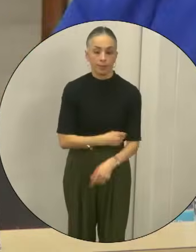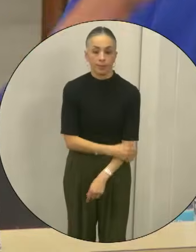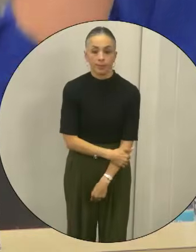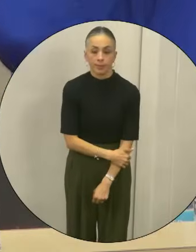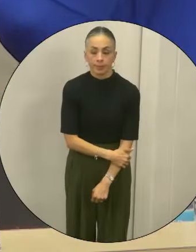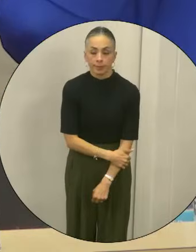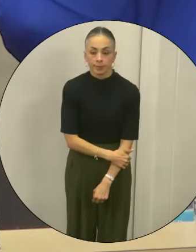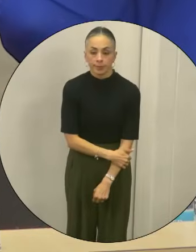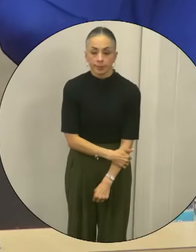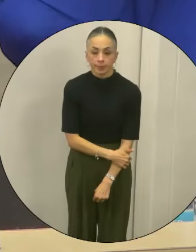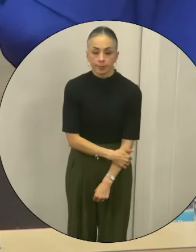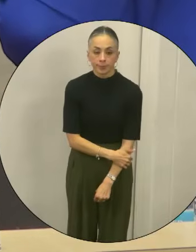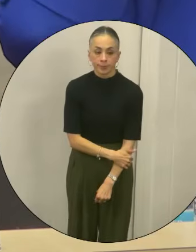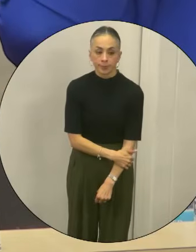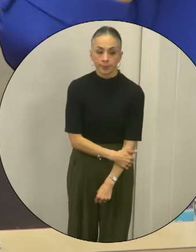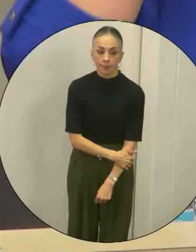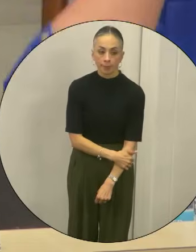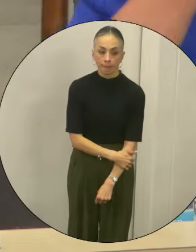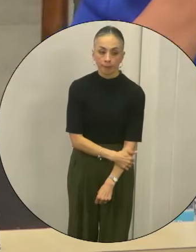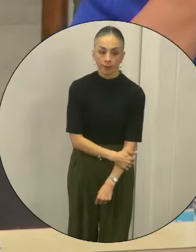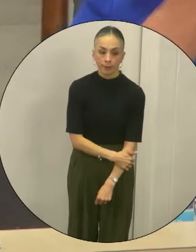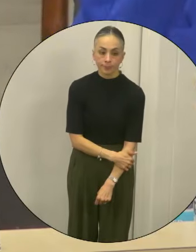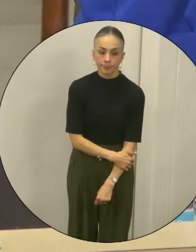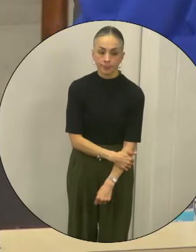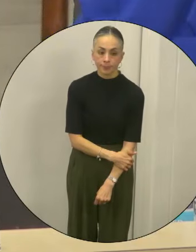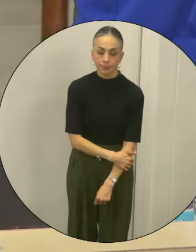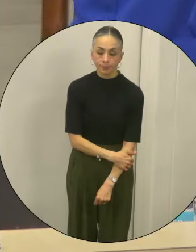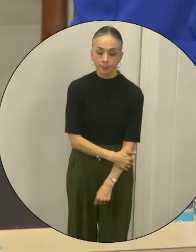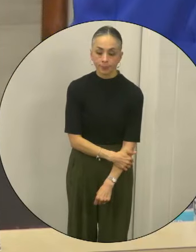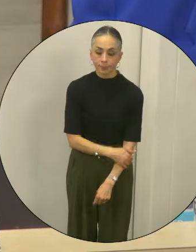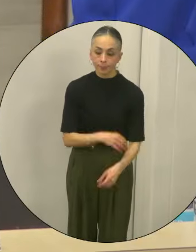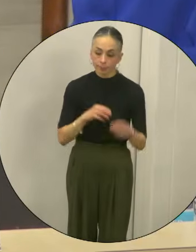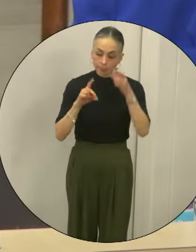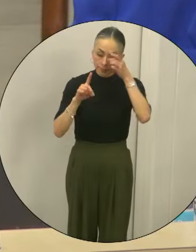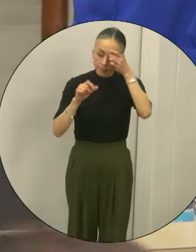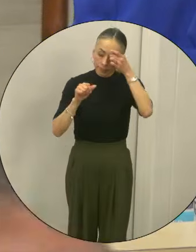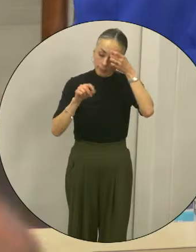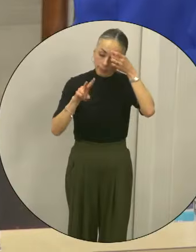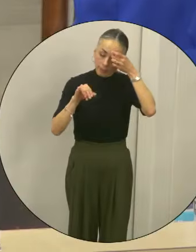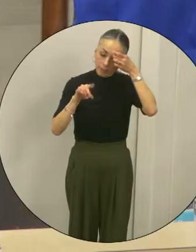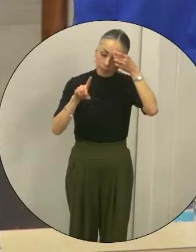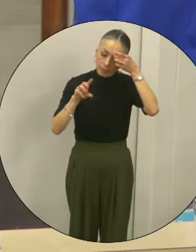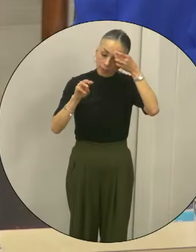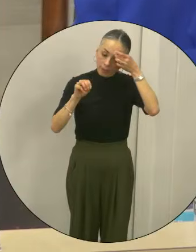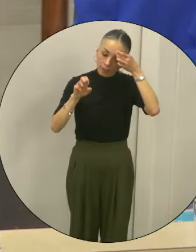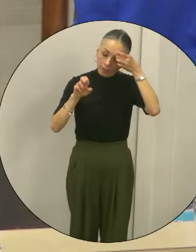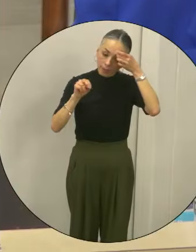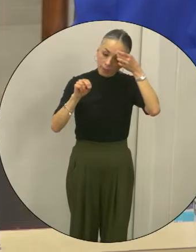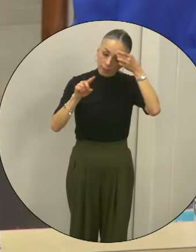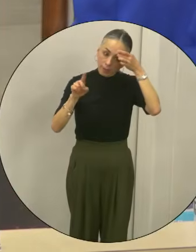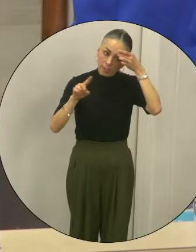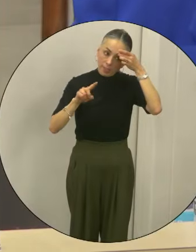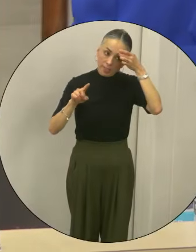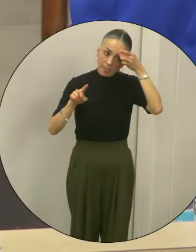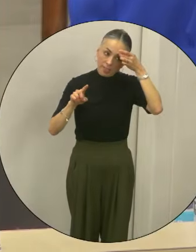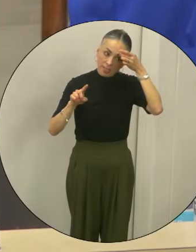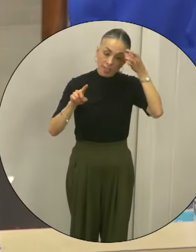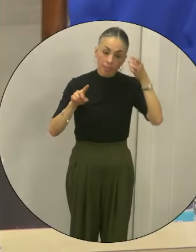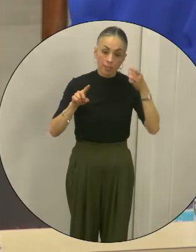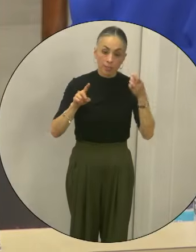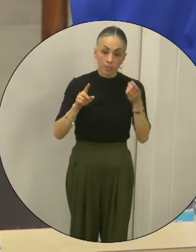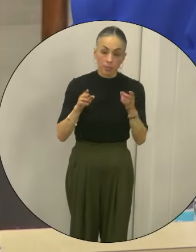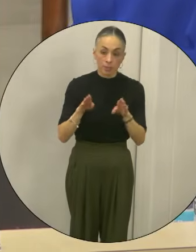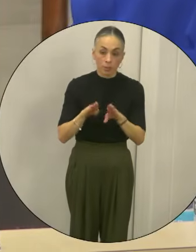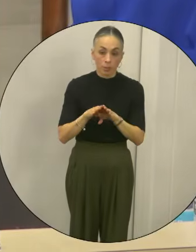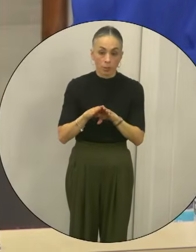Thank you. Thank you. Up next, Mr. David Mendez to close us out. Let's remember we're in a